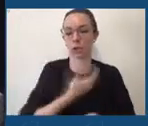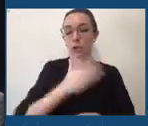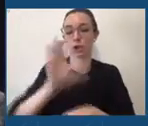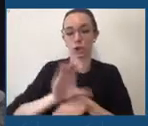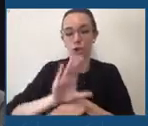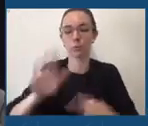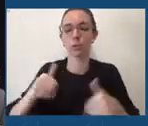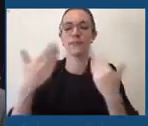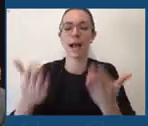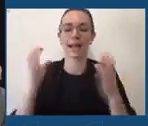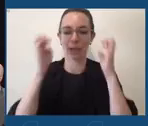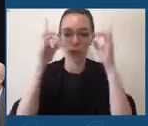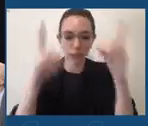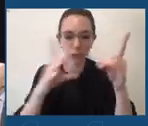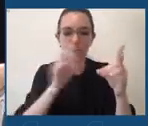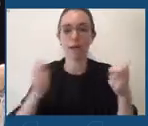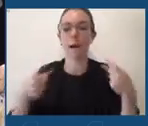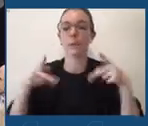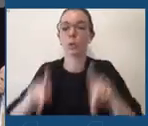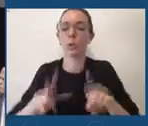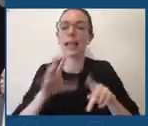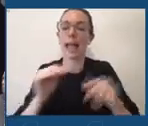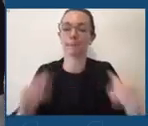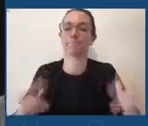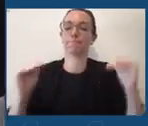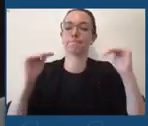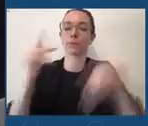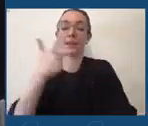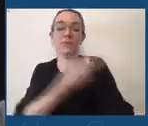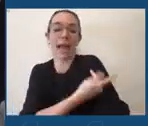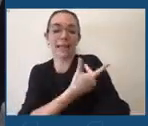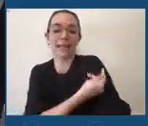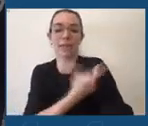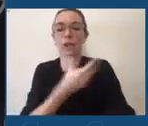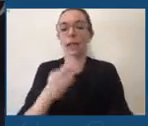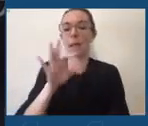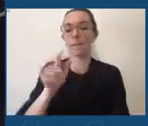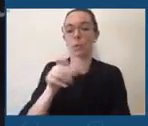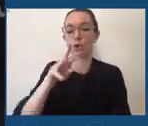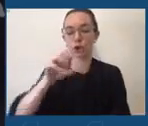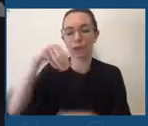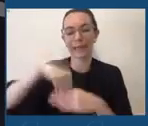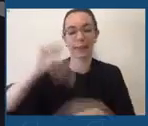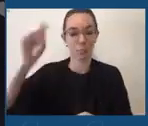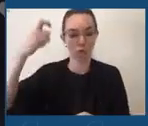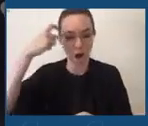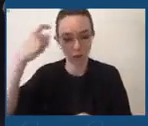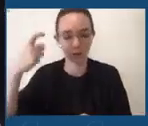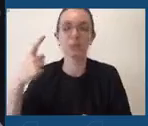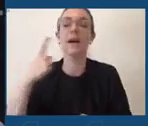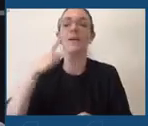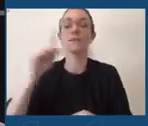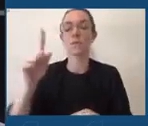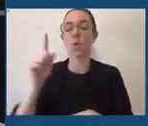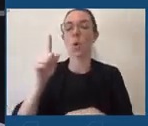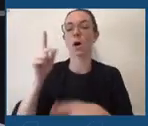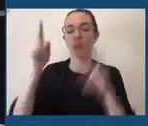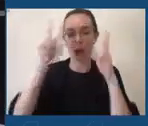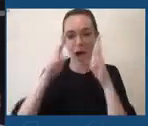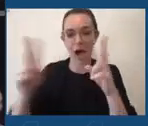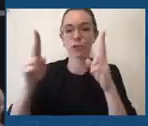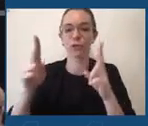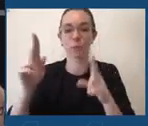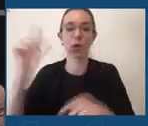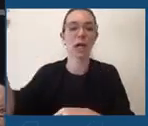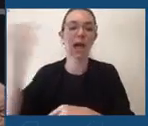and opportunities and increasing vaccinations and boosters across the Bronx. And to the Honorable Governor Kathy Hochul, thank you for your commitment